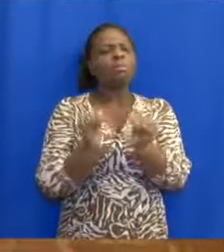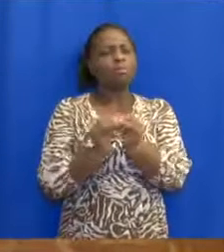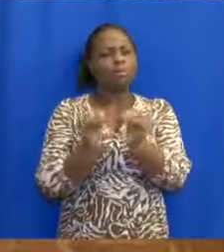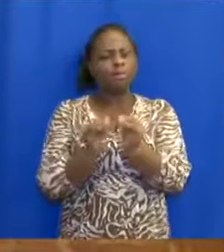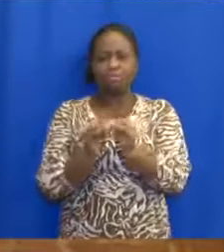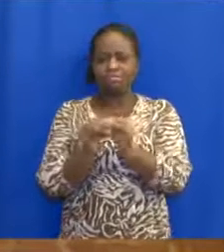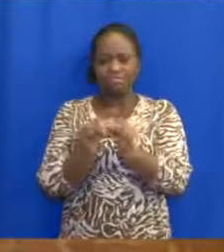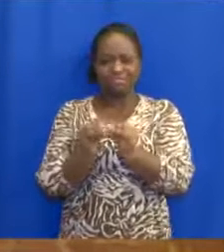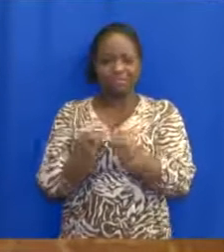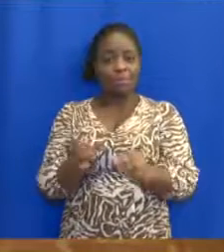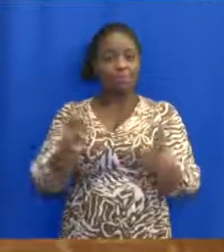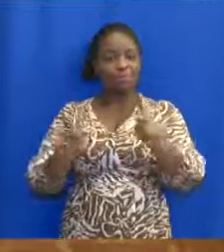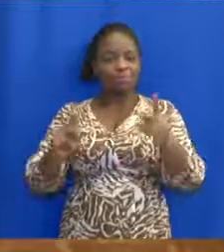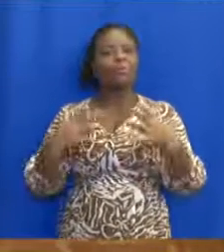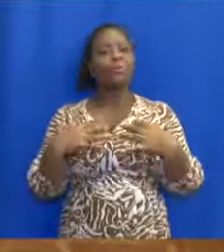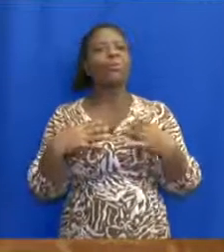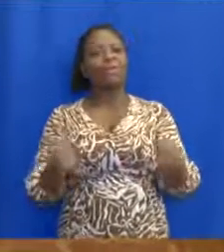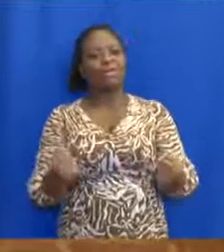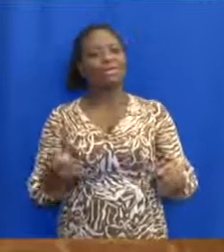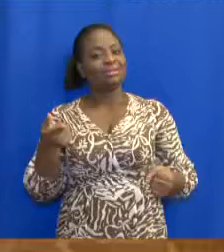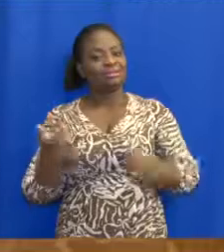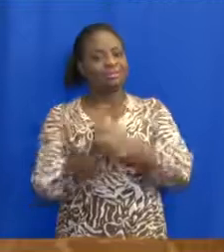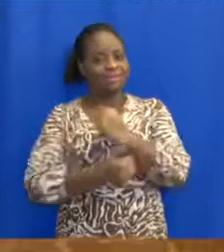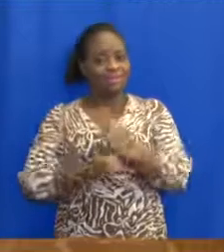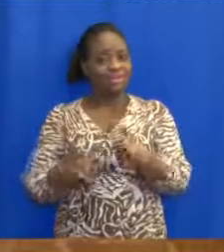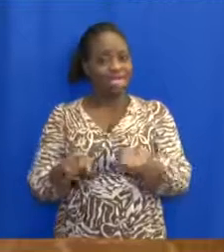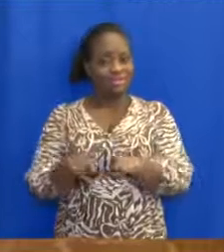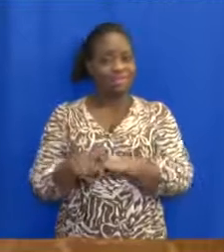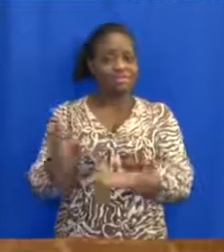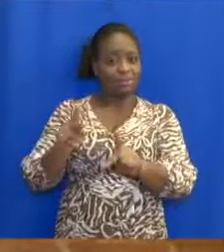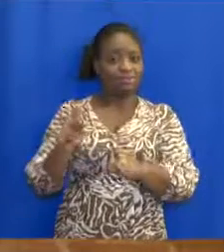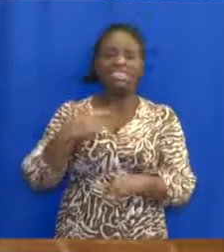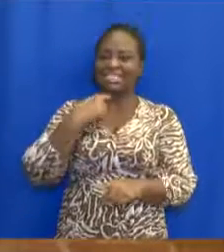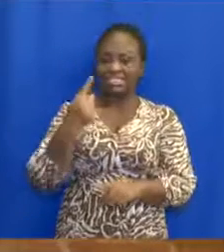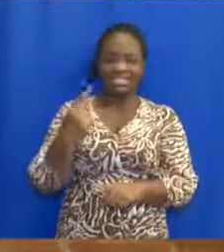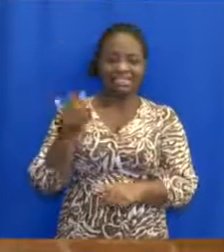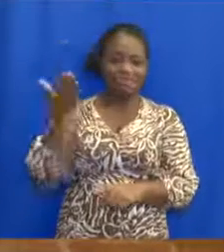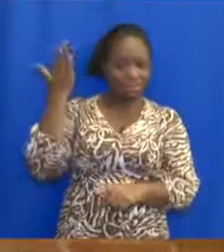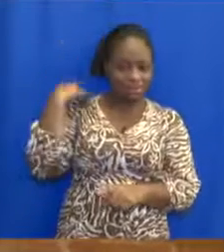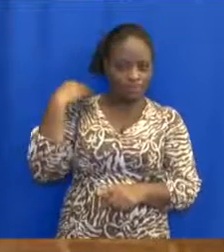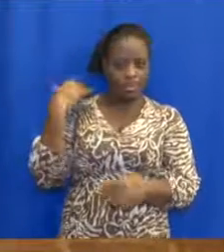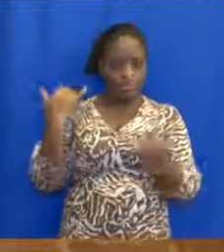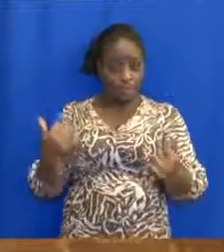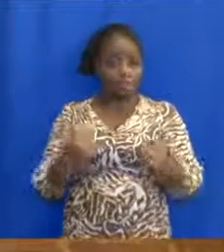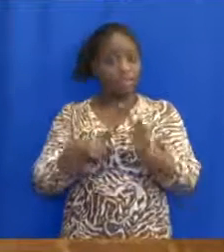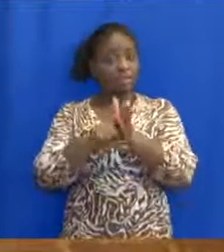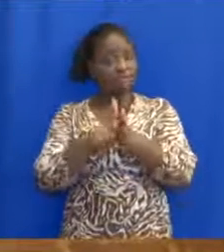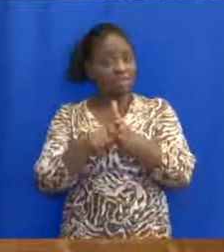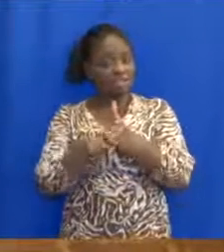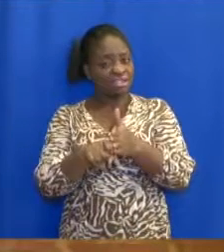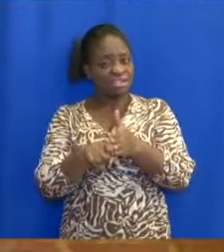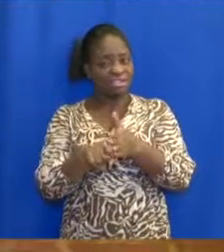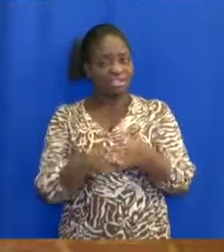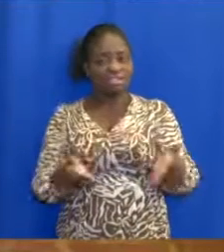manifestation of the virus in this country than was initially feared. The rate of virus-related